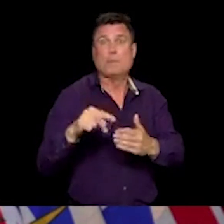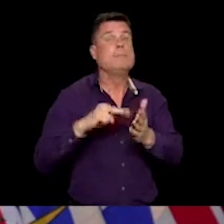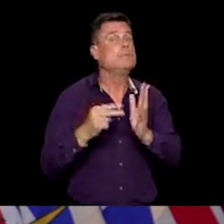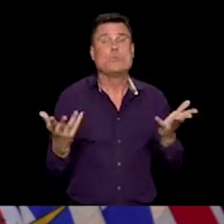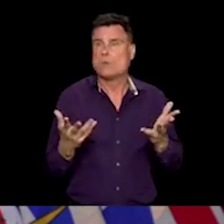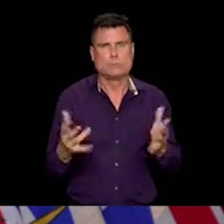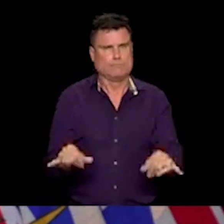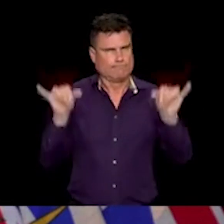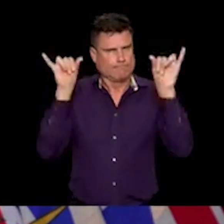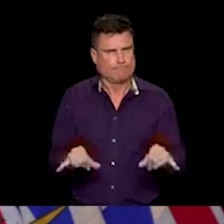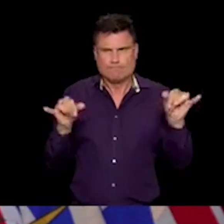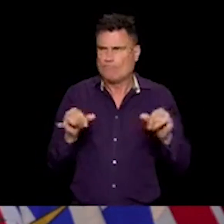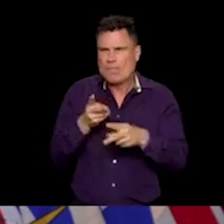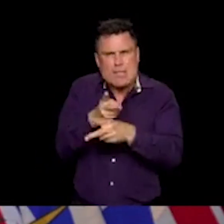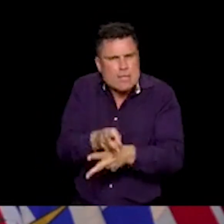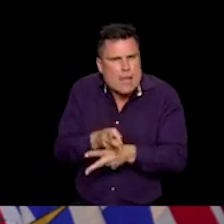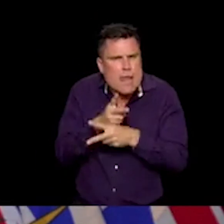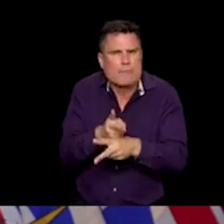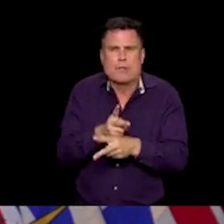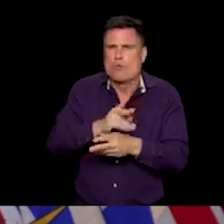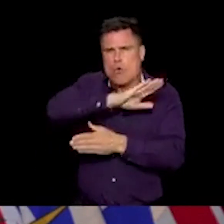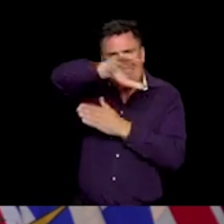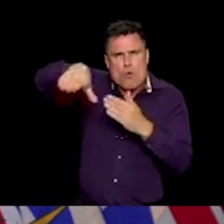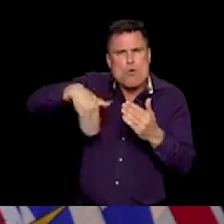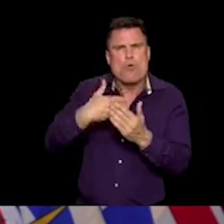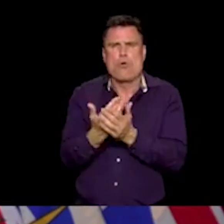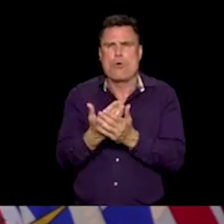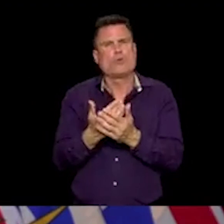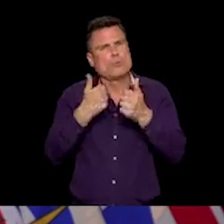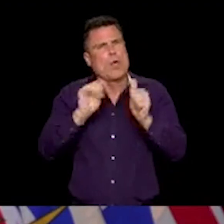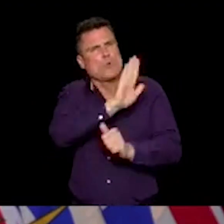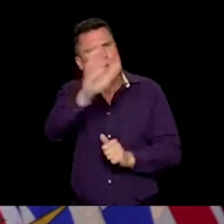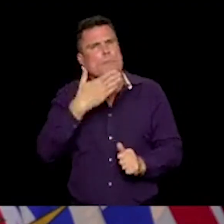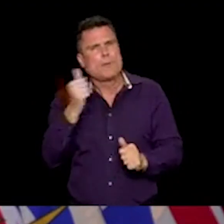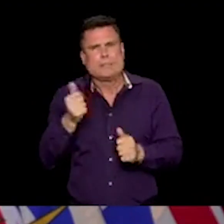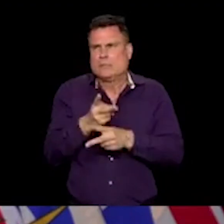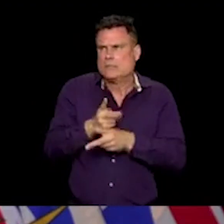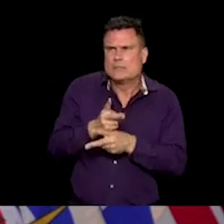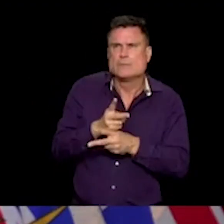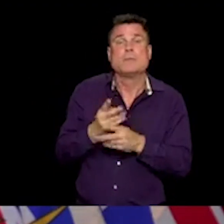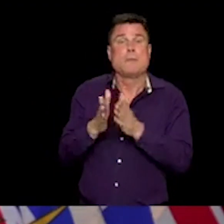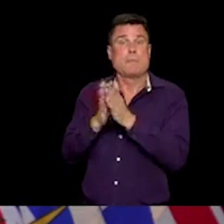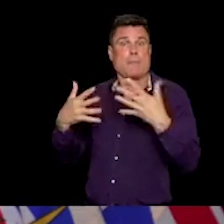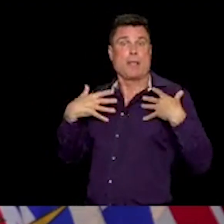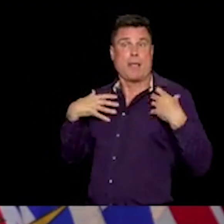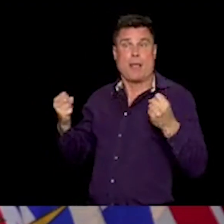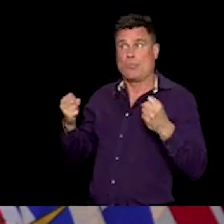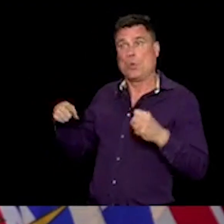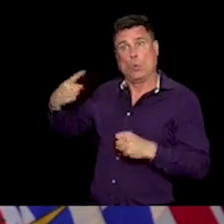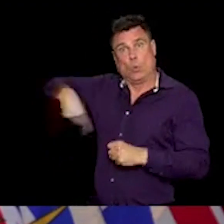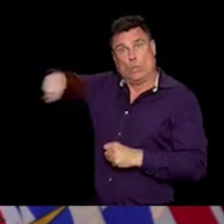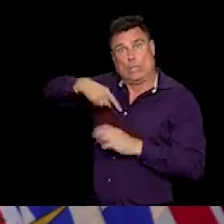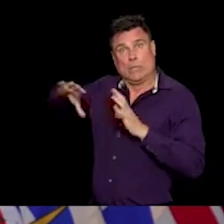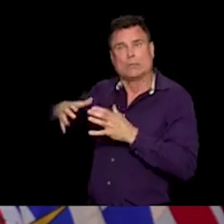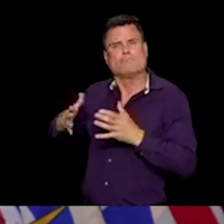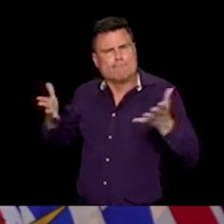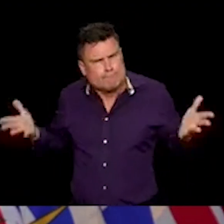if you've done it yourself, to pass it around to friends, to help others access it as well. So as we've